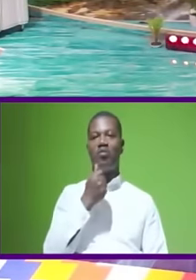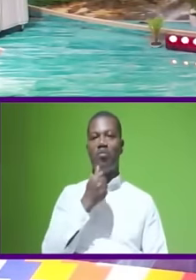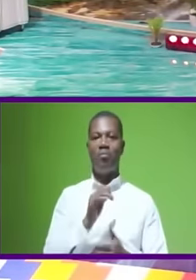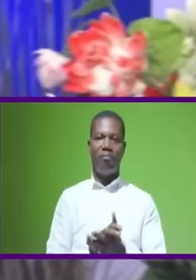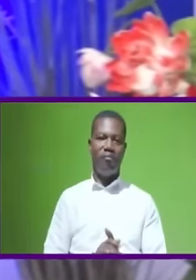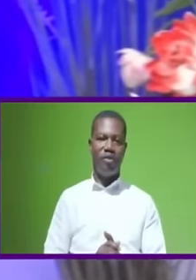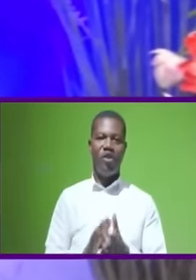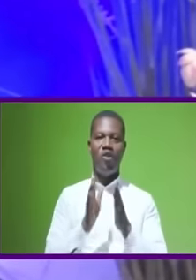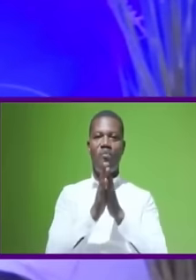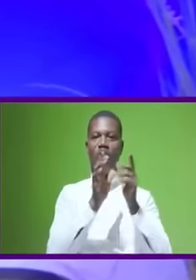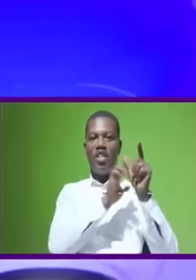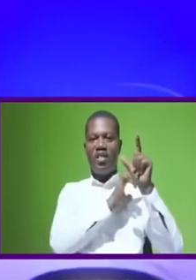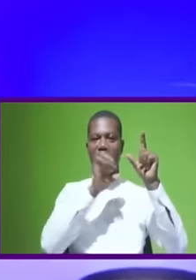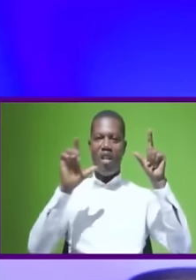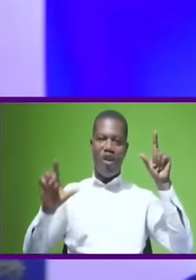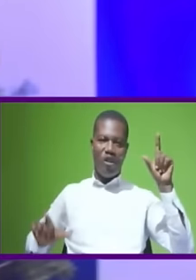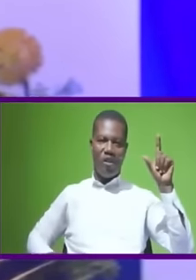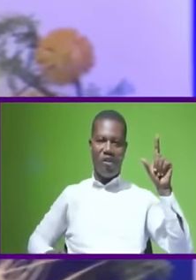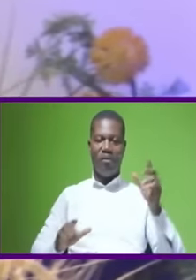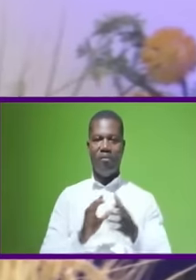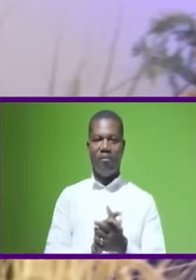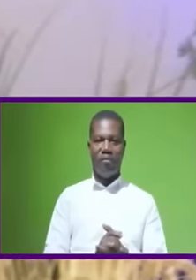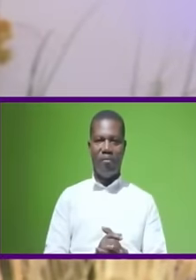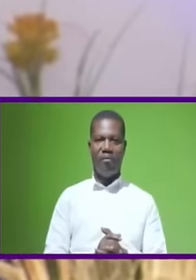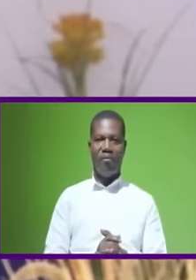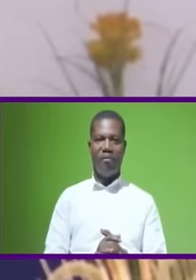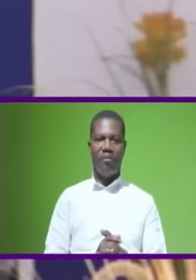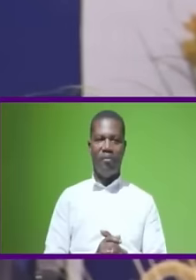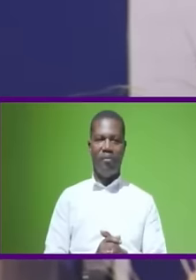beautiful. Praise the Lord.